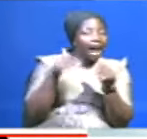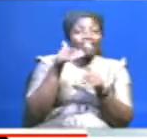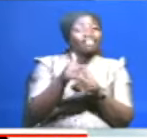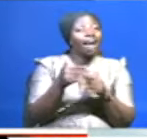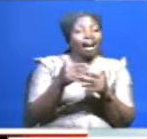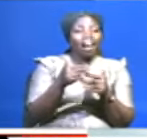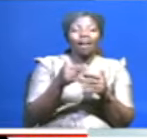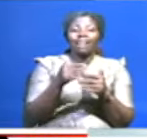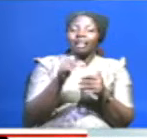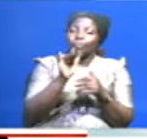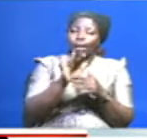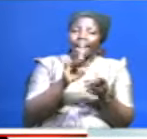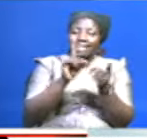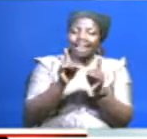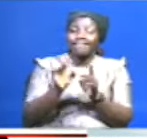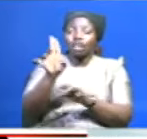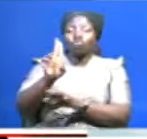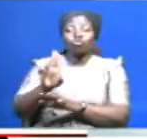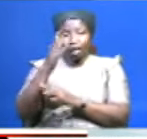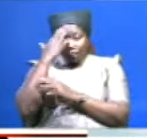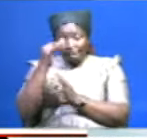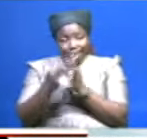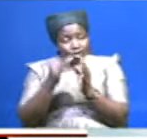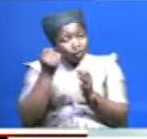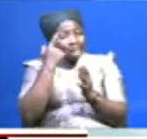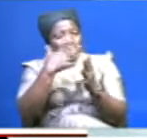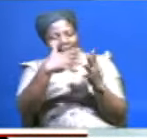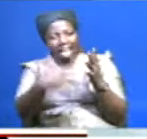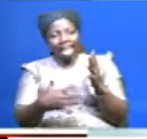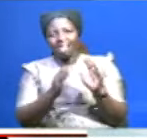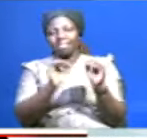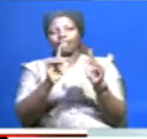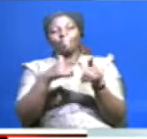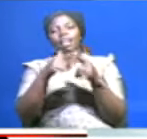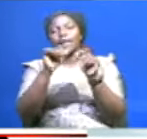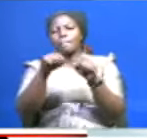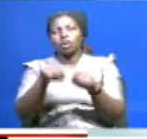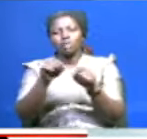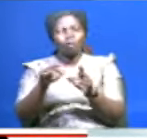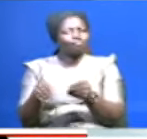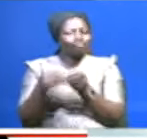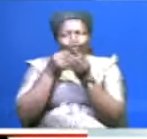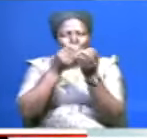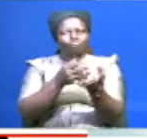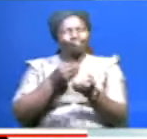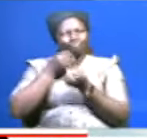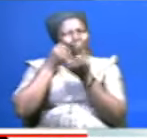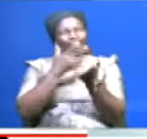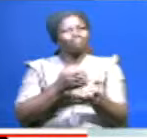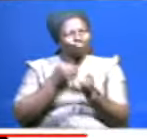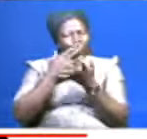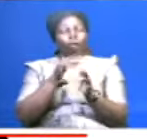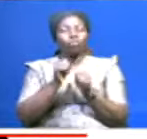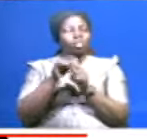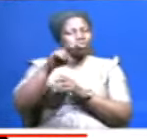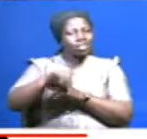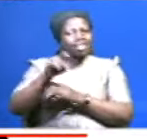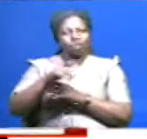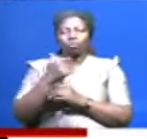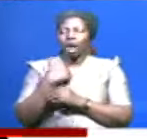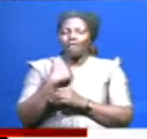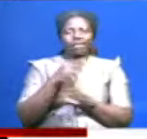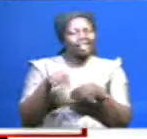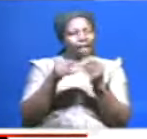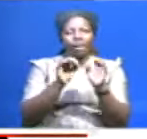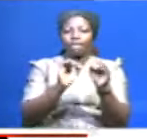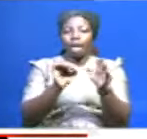your data is going to be used, because without understanding that, you may find yourself giving out too much data that you ought not to have given out. Locals who